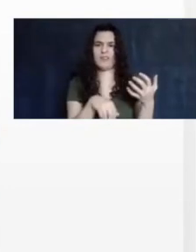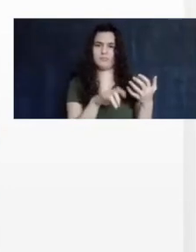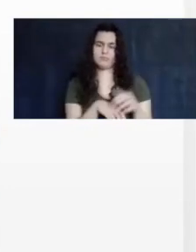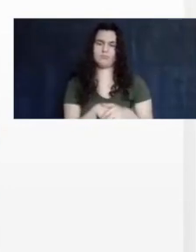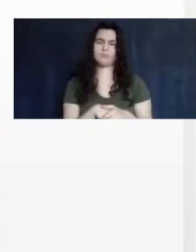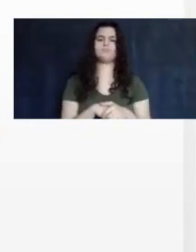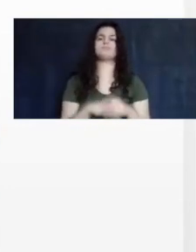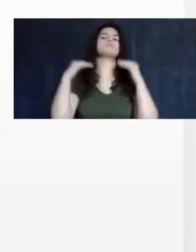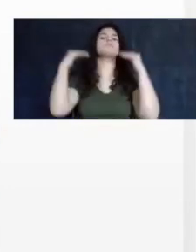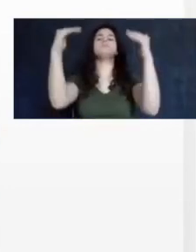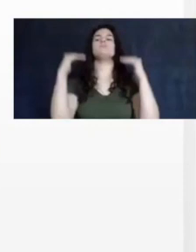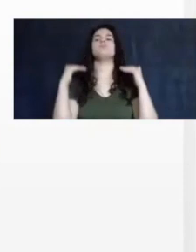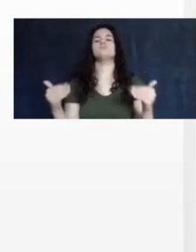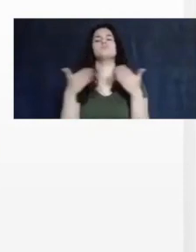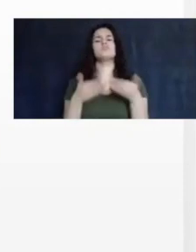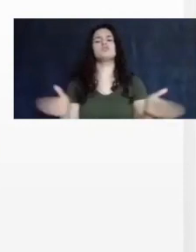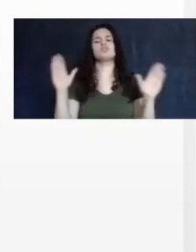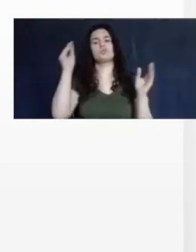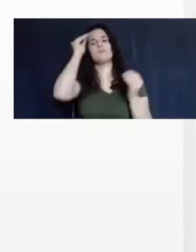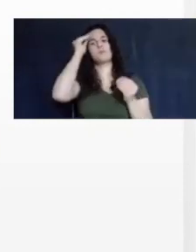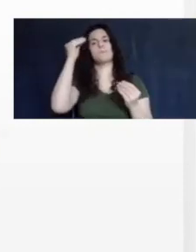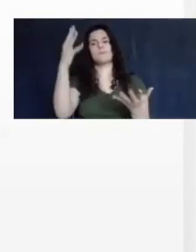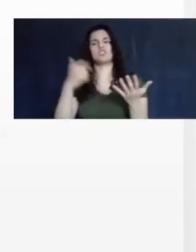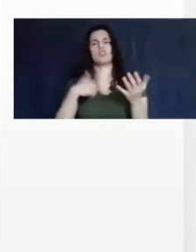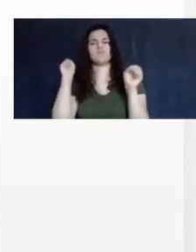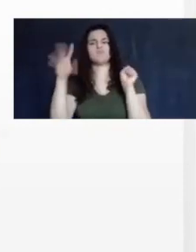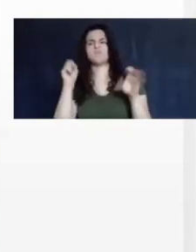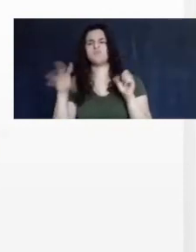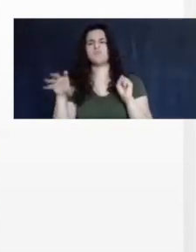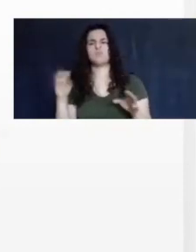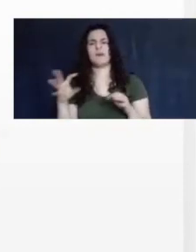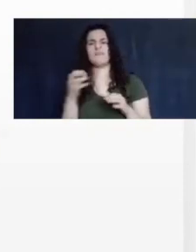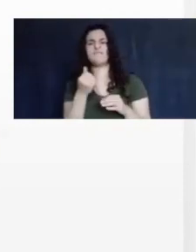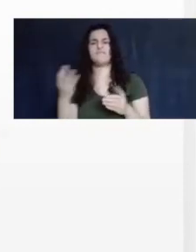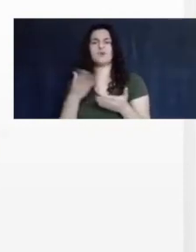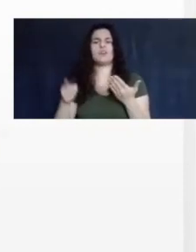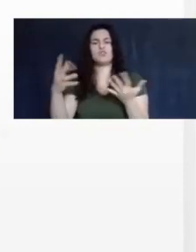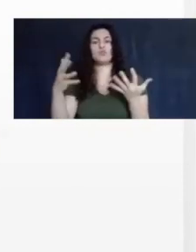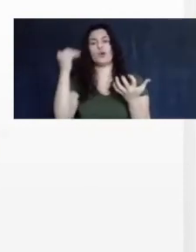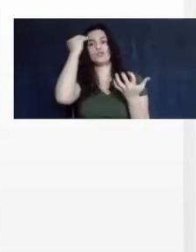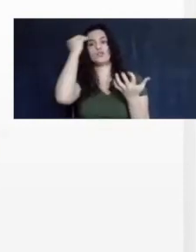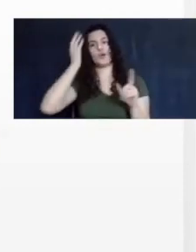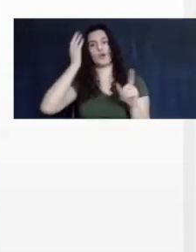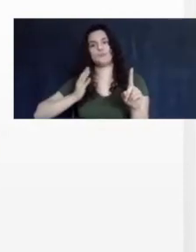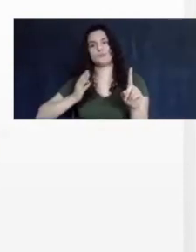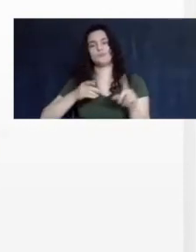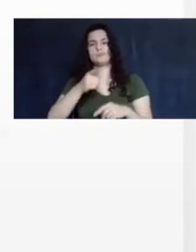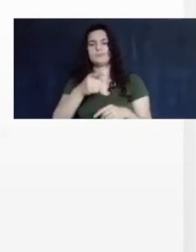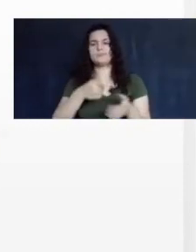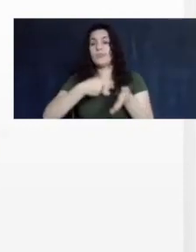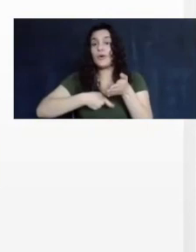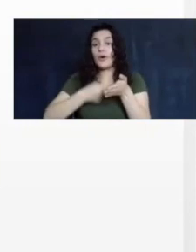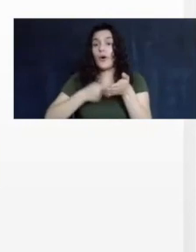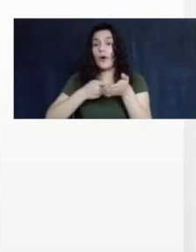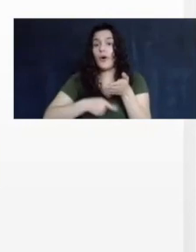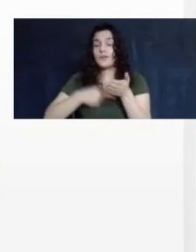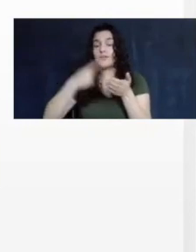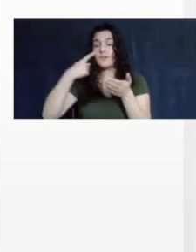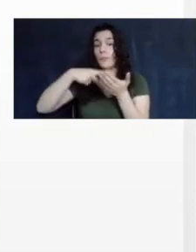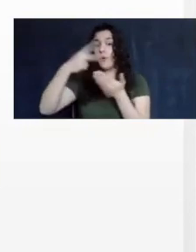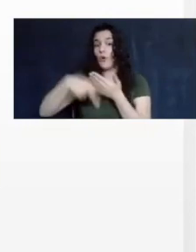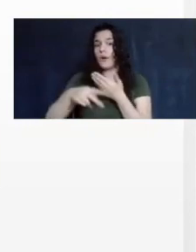Let's move just to some general information. I put some things up front that I know you probably want to know right away. What's the cost of a program like this? It's